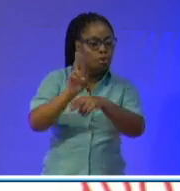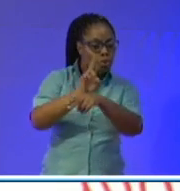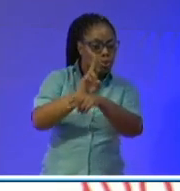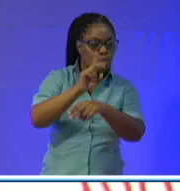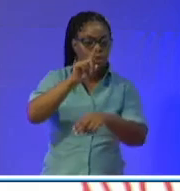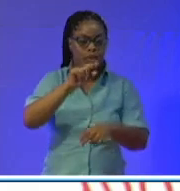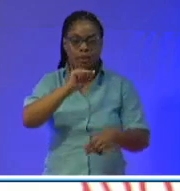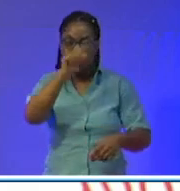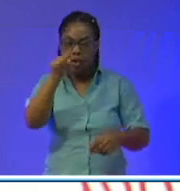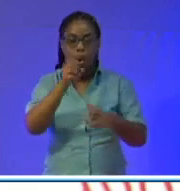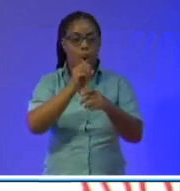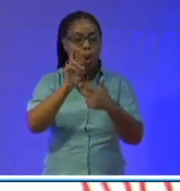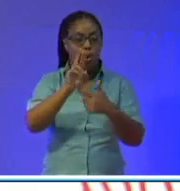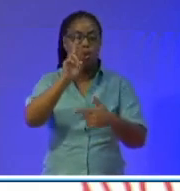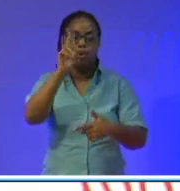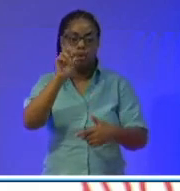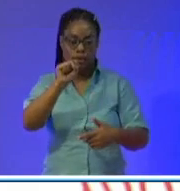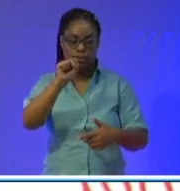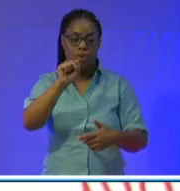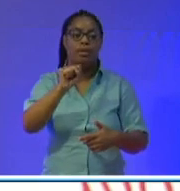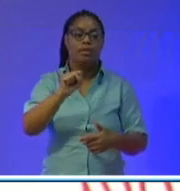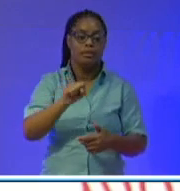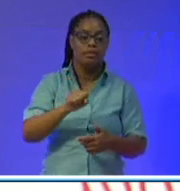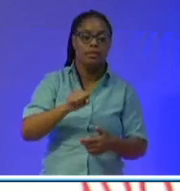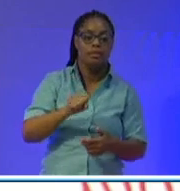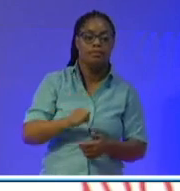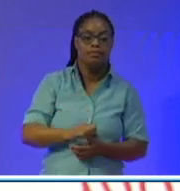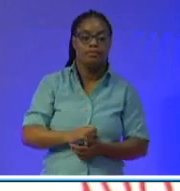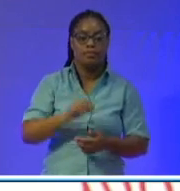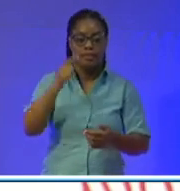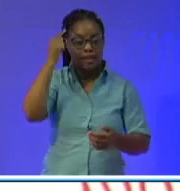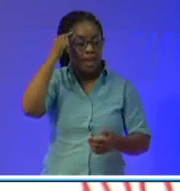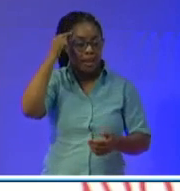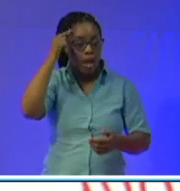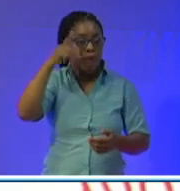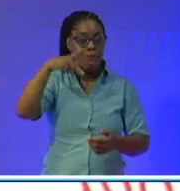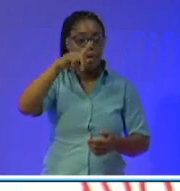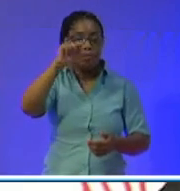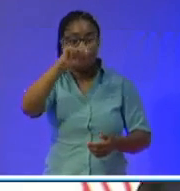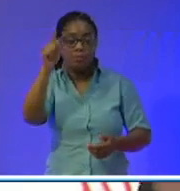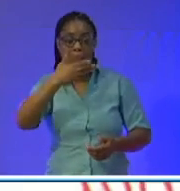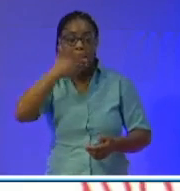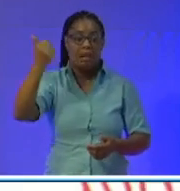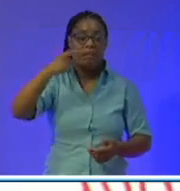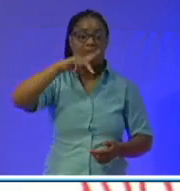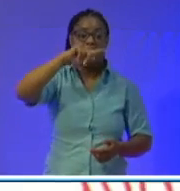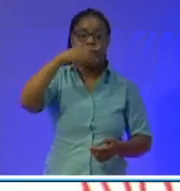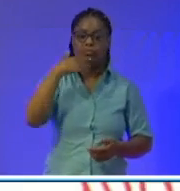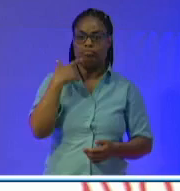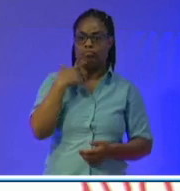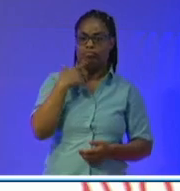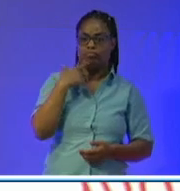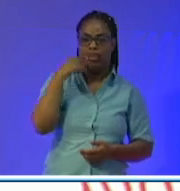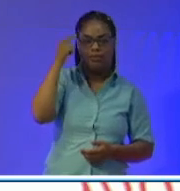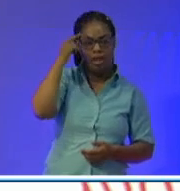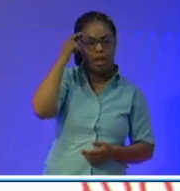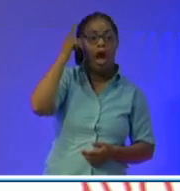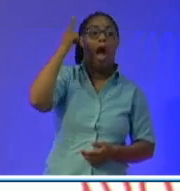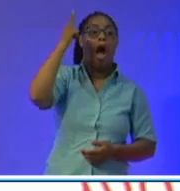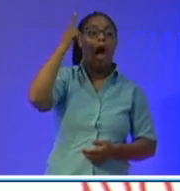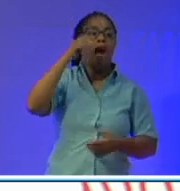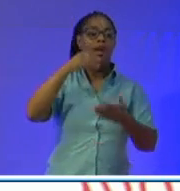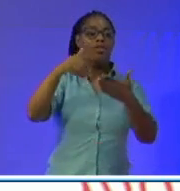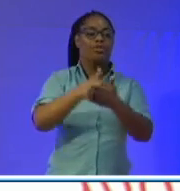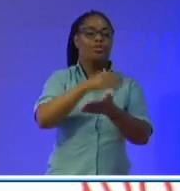& Johnson, and they now getting a new card, which is one of the issues we talked about, they would be now rejoining the queue and taking